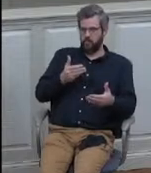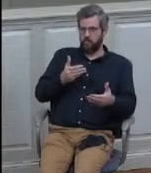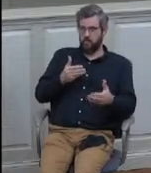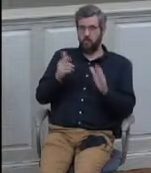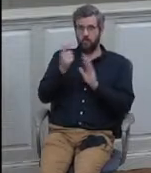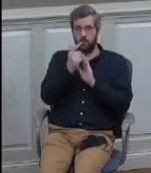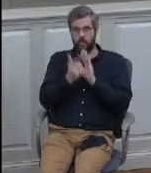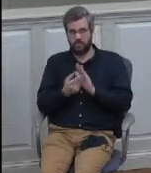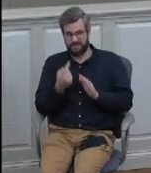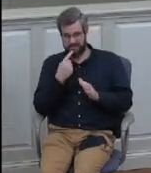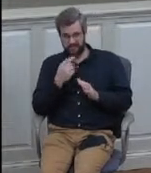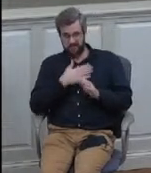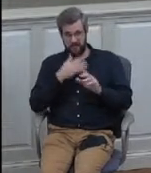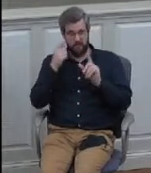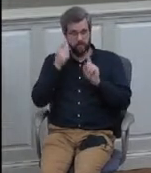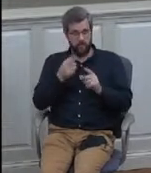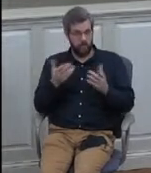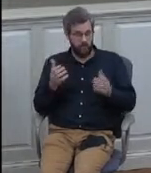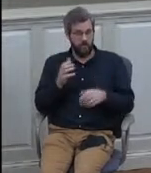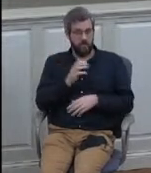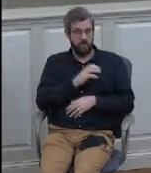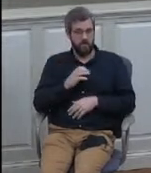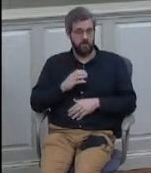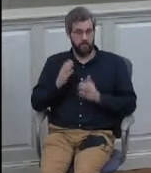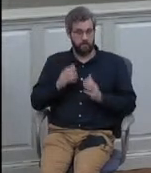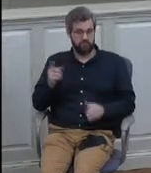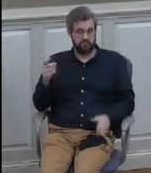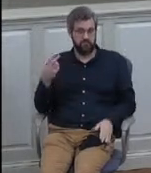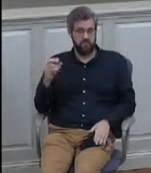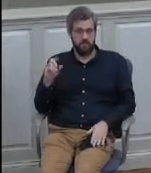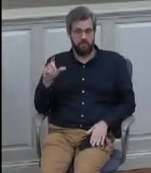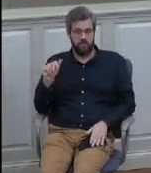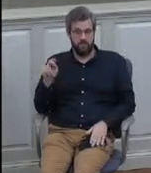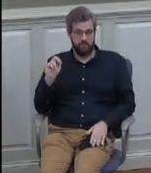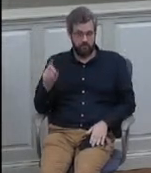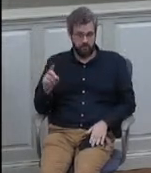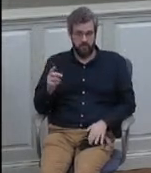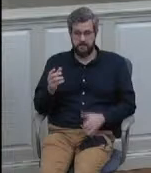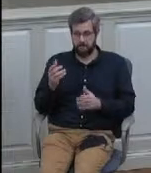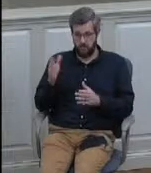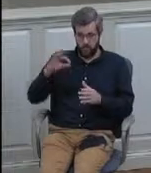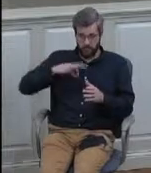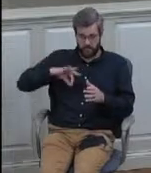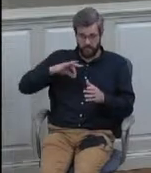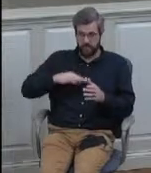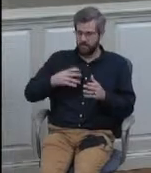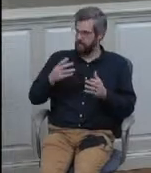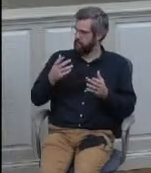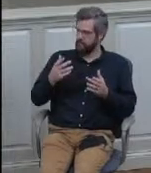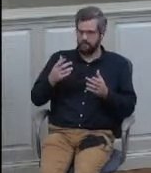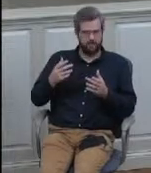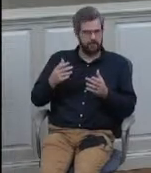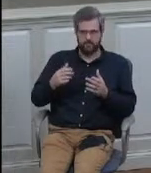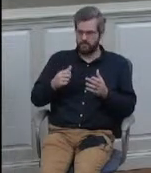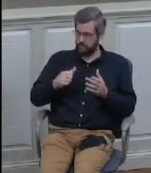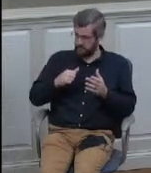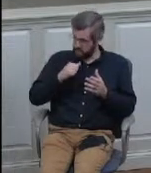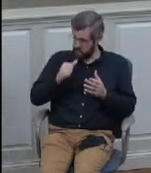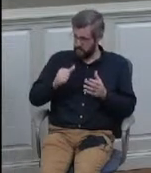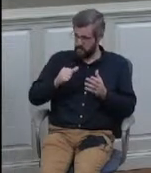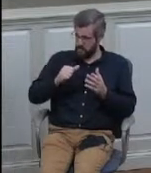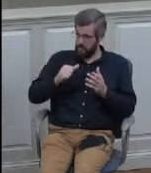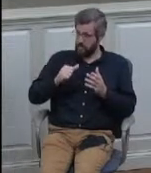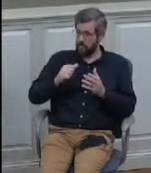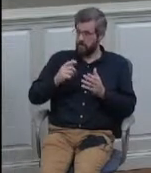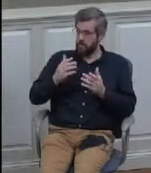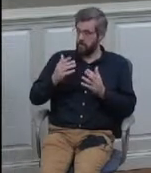My only point there is, for Commissioner Holland's benefit, is that you may not want to do too much due diligence upon